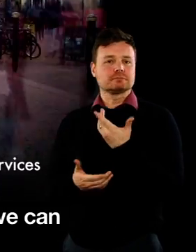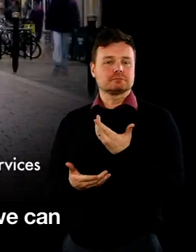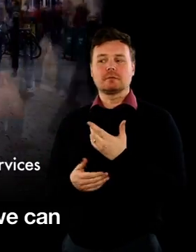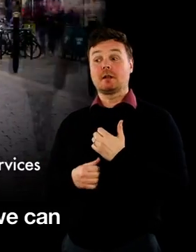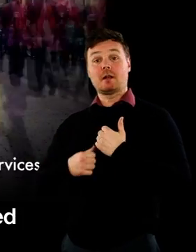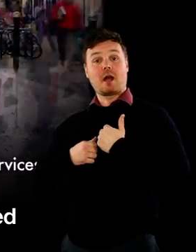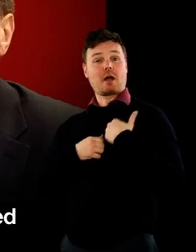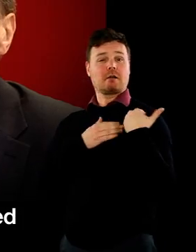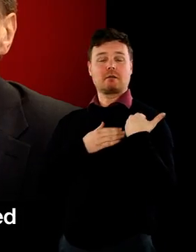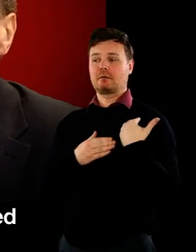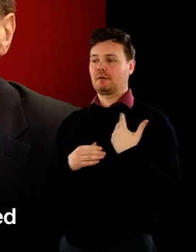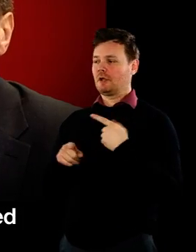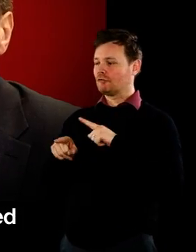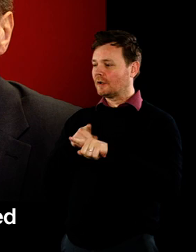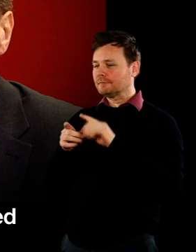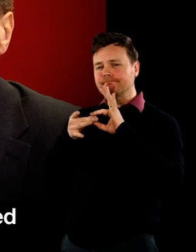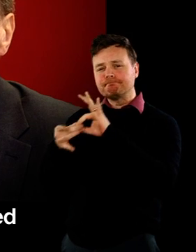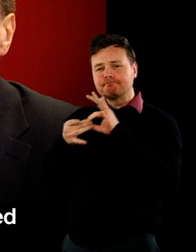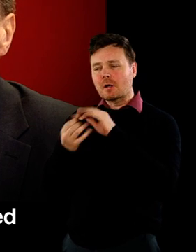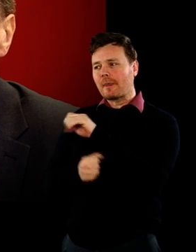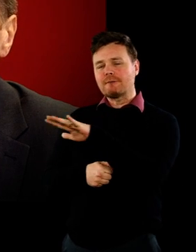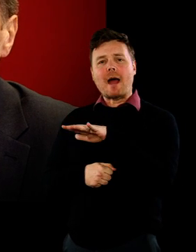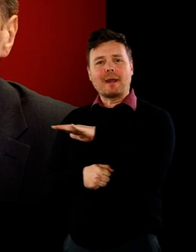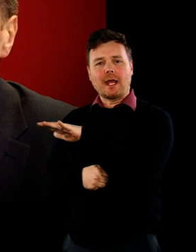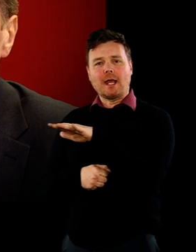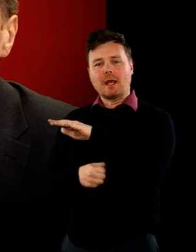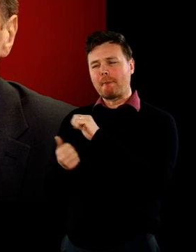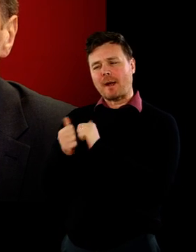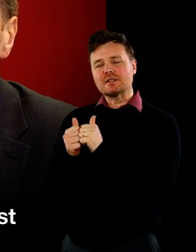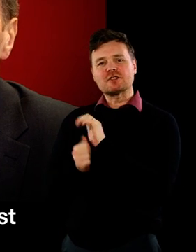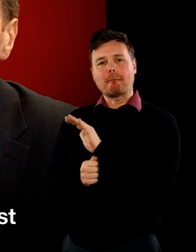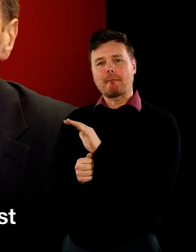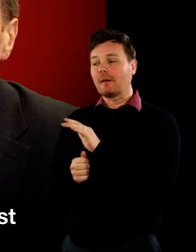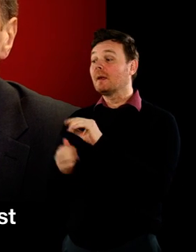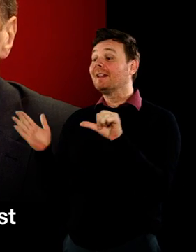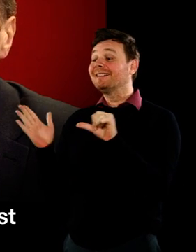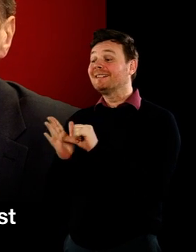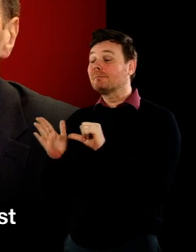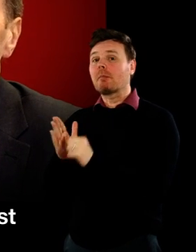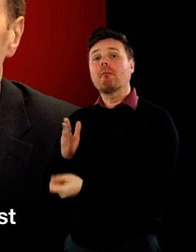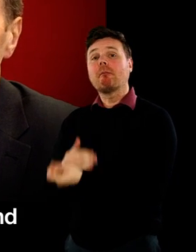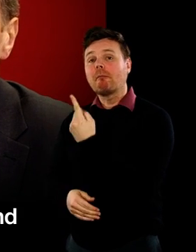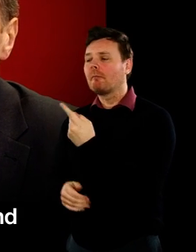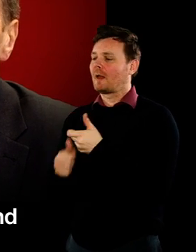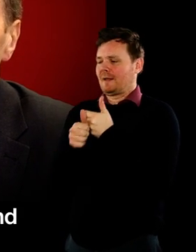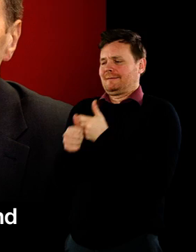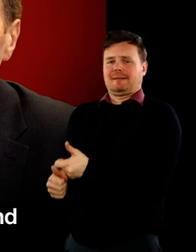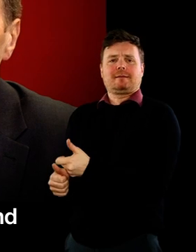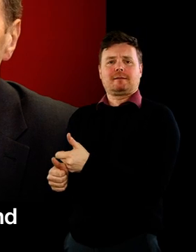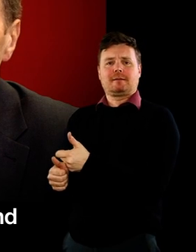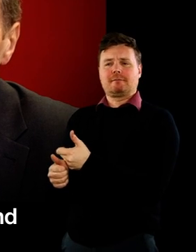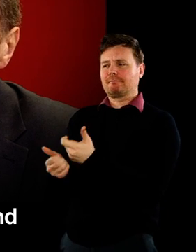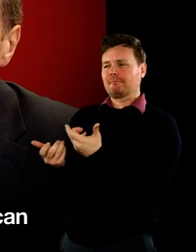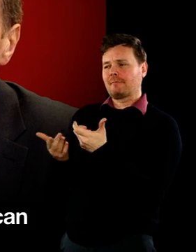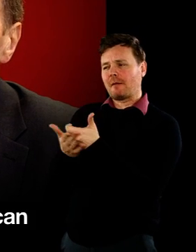we can. And it's our job to build a shared partnership with the family to make sure that we can assist them in those